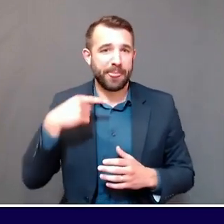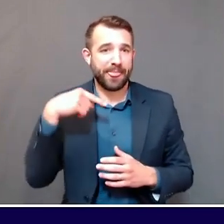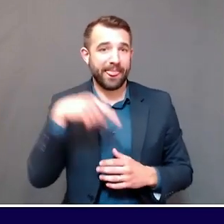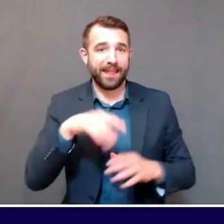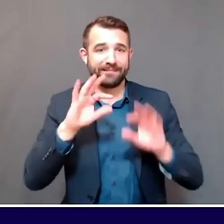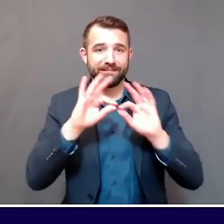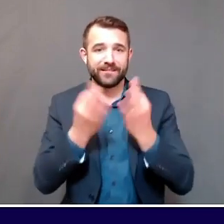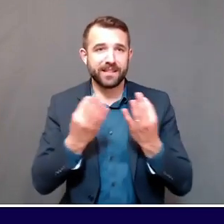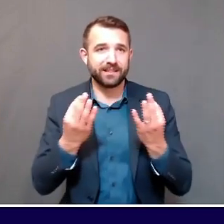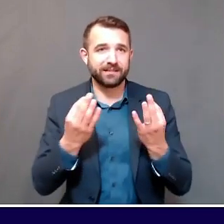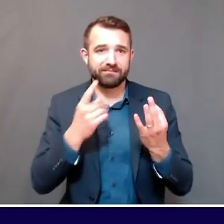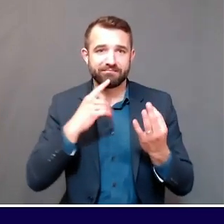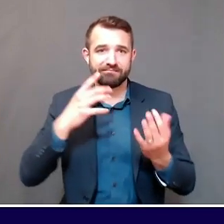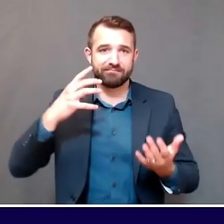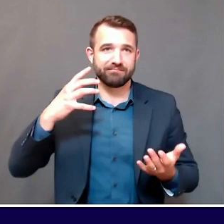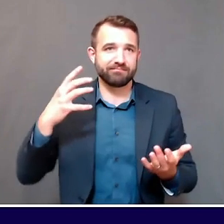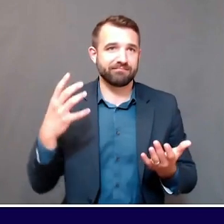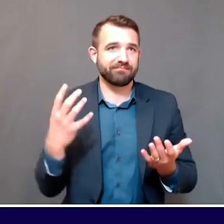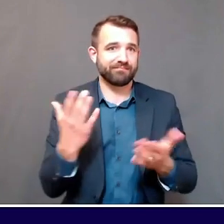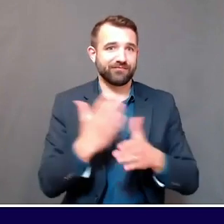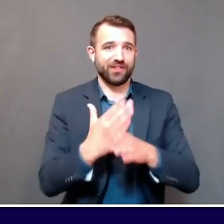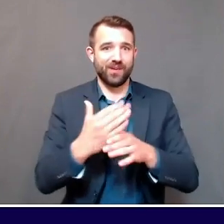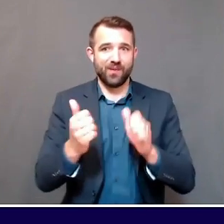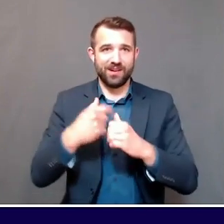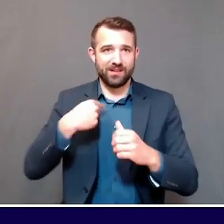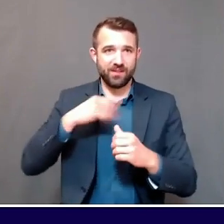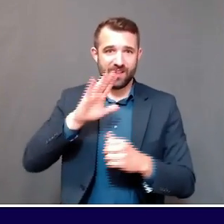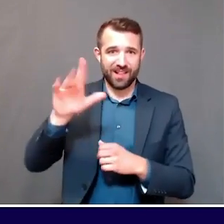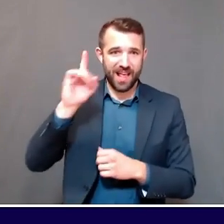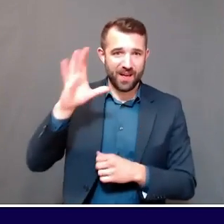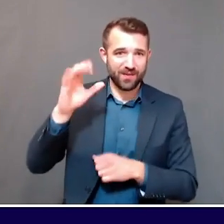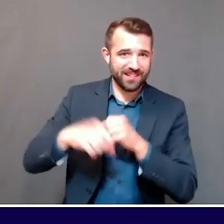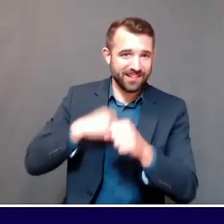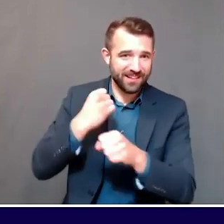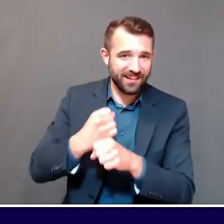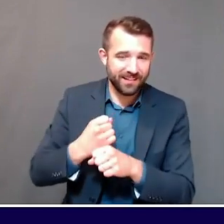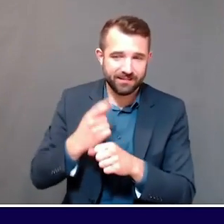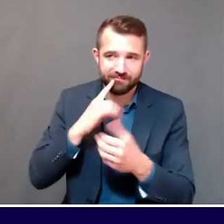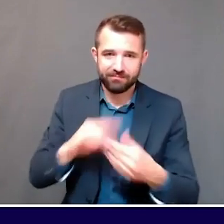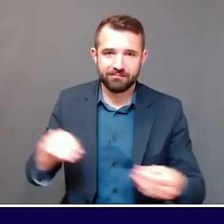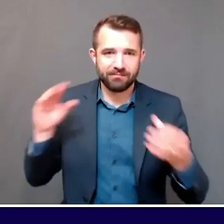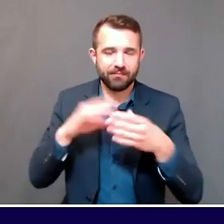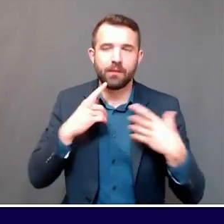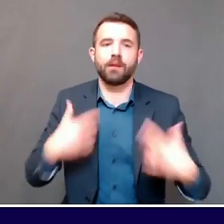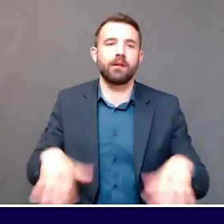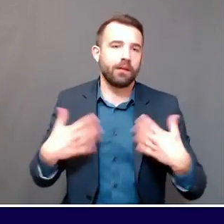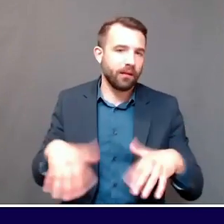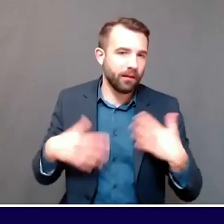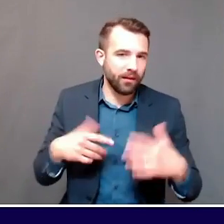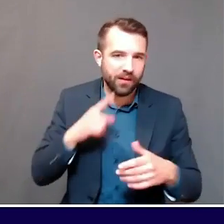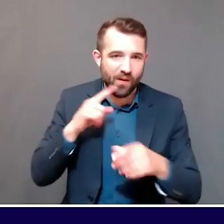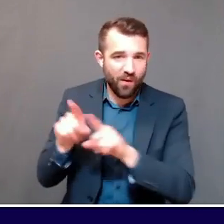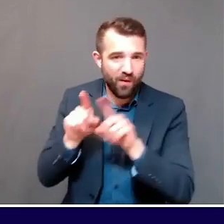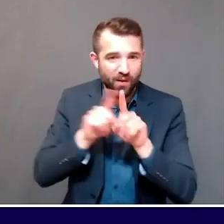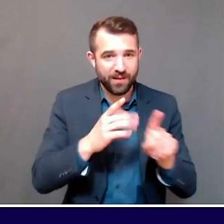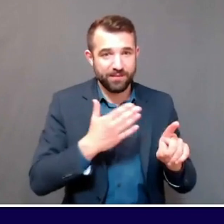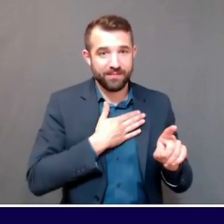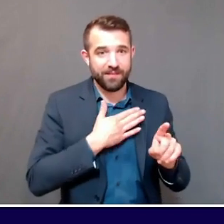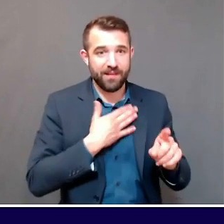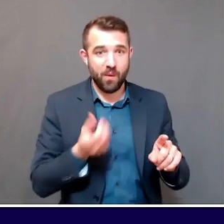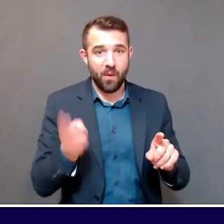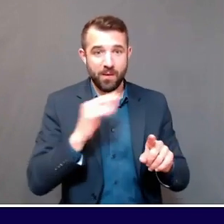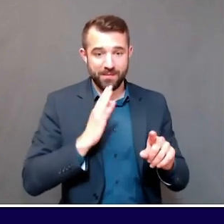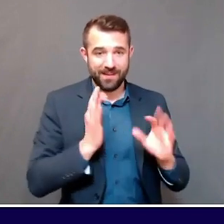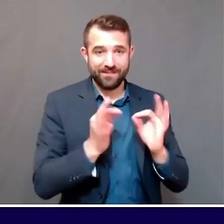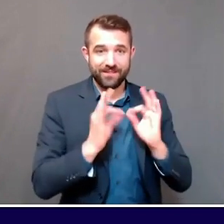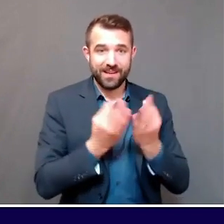100 years of stories of her life with us. But I also recognize that I've got people in my own family whose stories are just